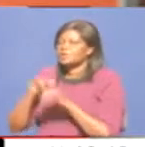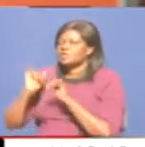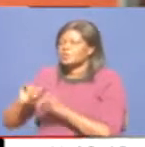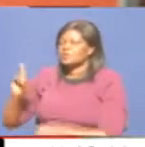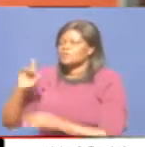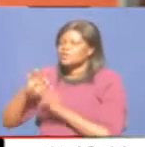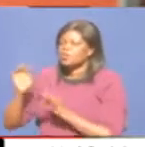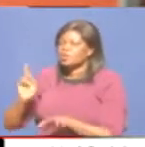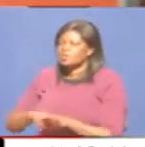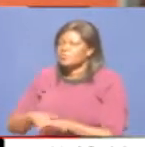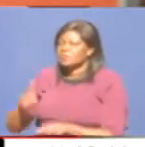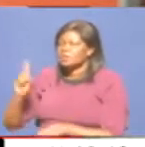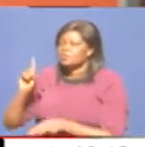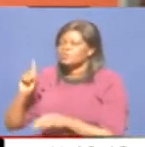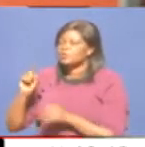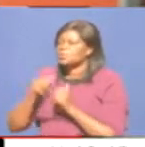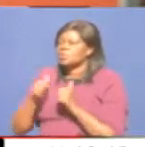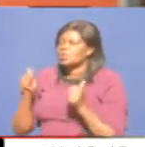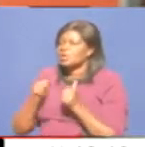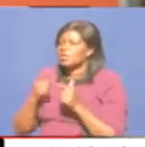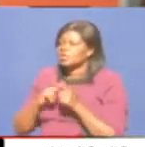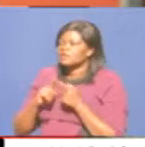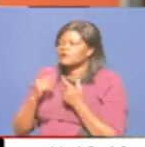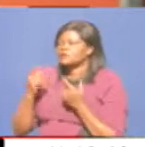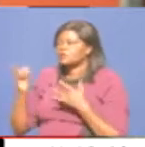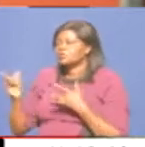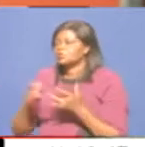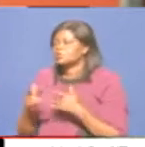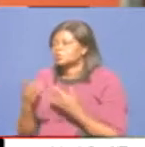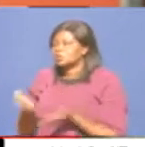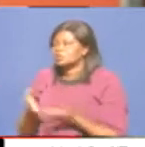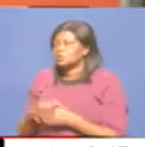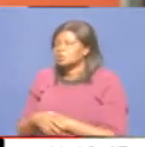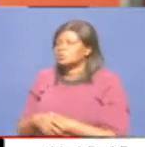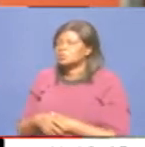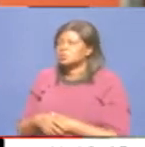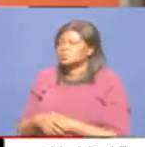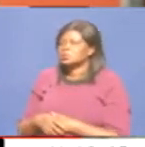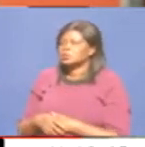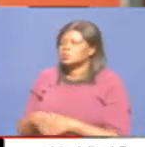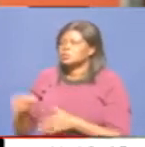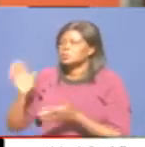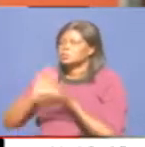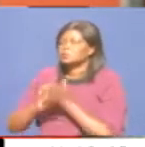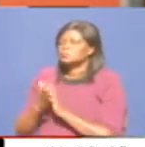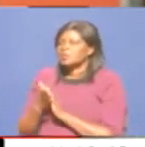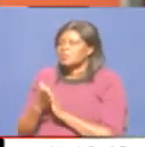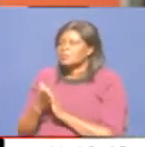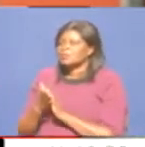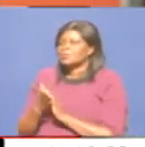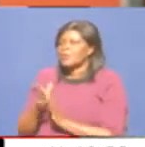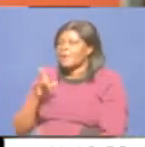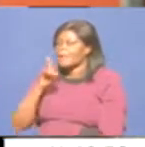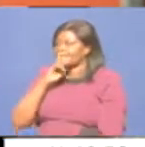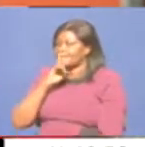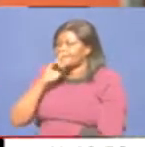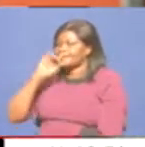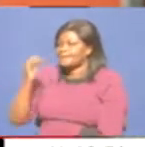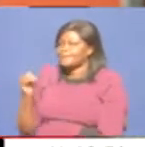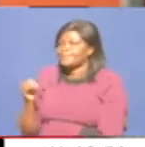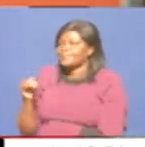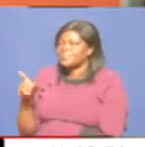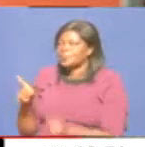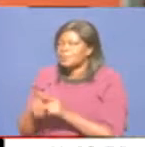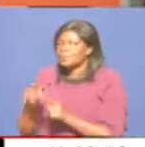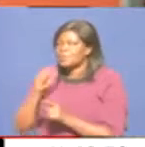Nairobi had become lively. And if you look at currently now, you know, it has become a quiet town, you know, like our old towns, you